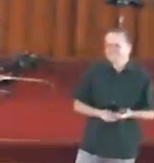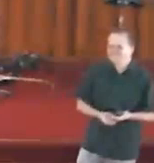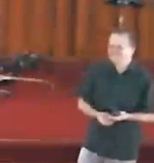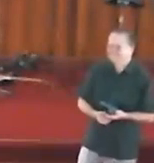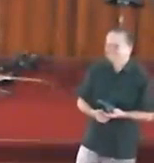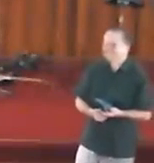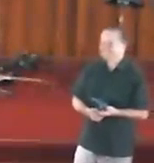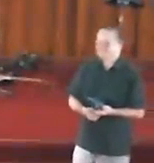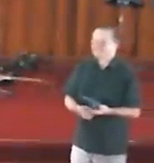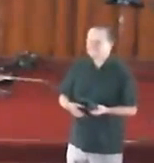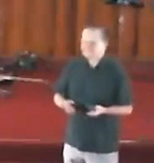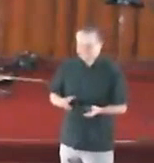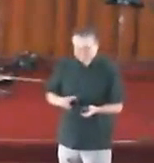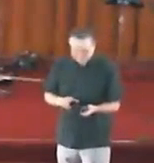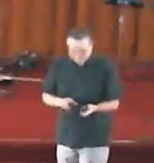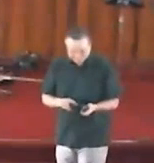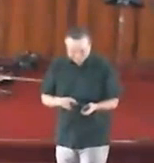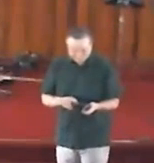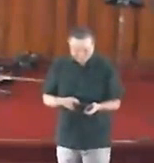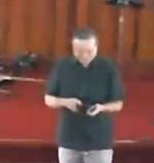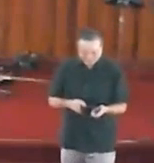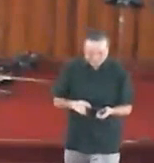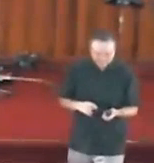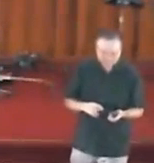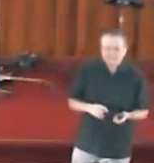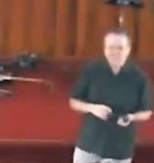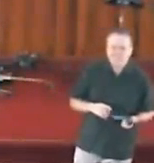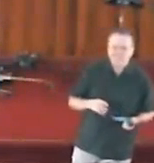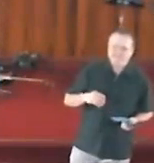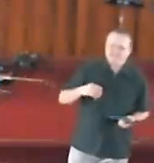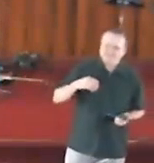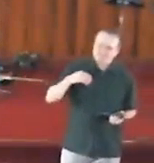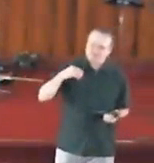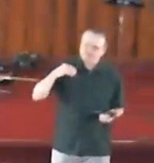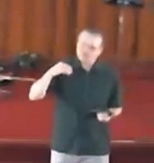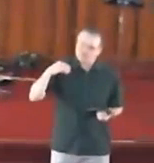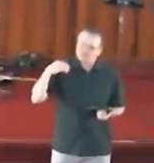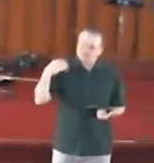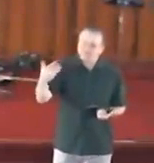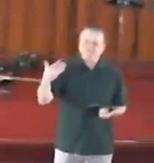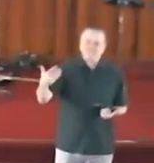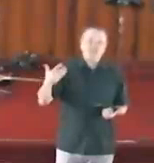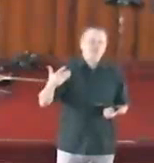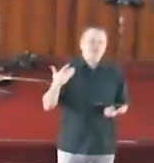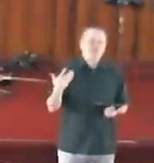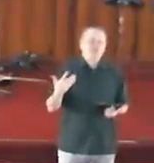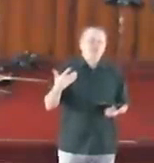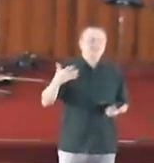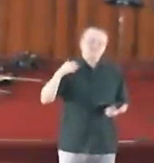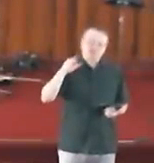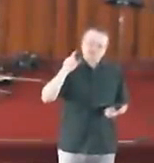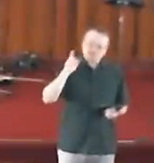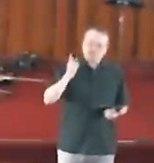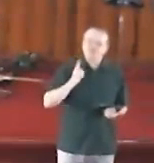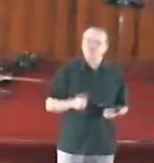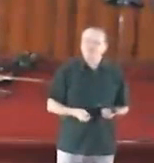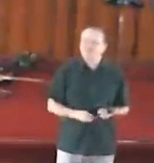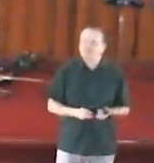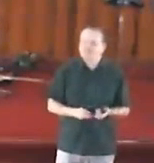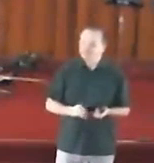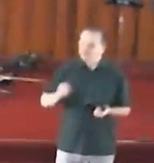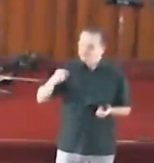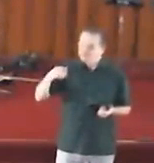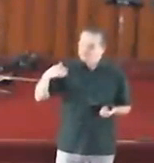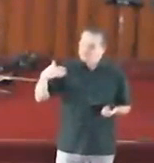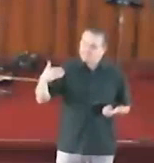other things, but the person who gives out joy is the Holy Spirit. Y cuando necesitamos esa alegría, podemos recurrir a